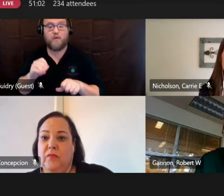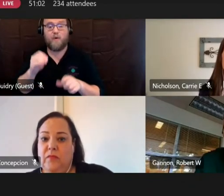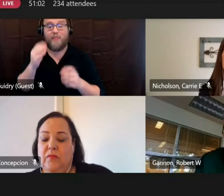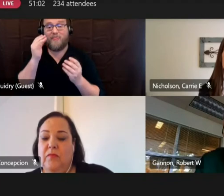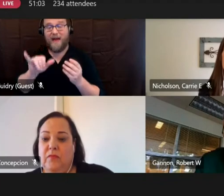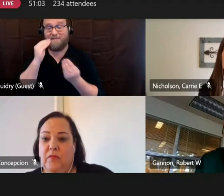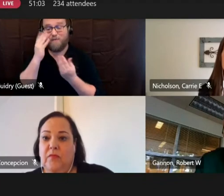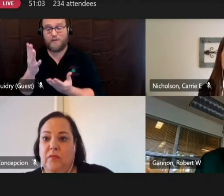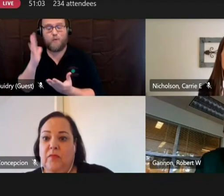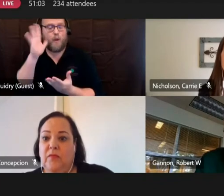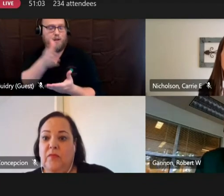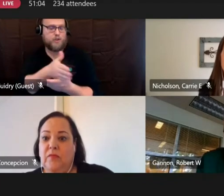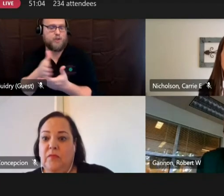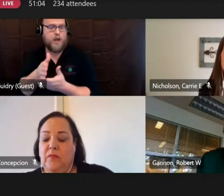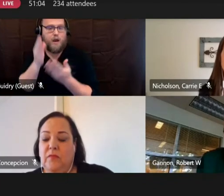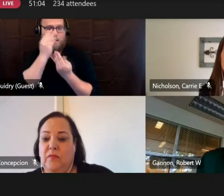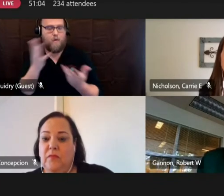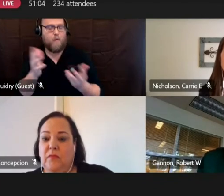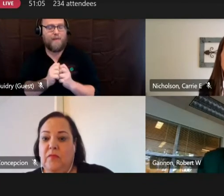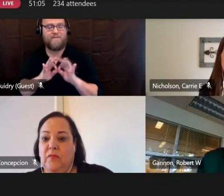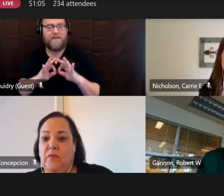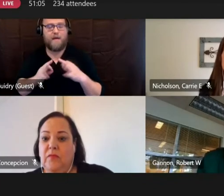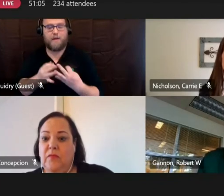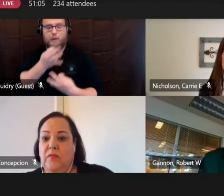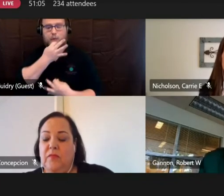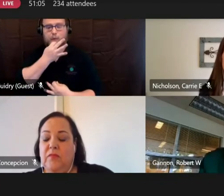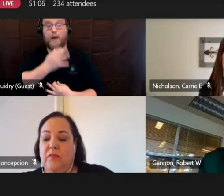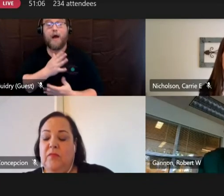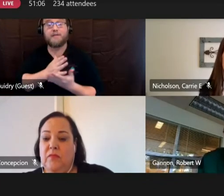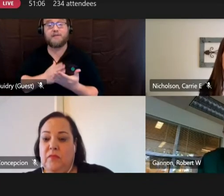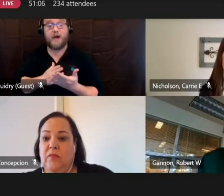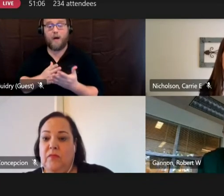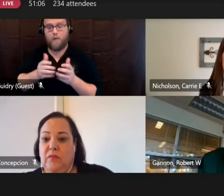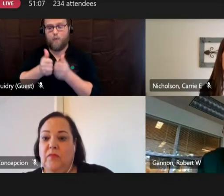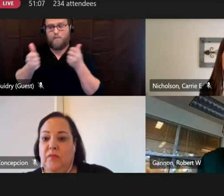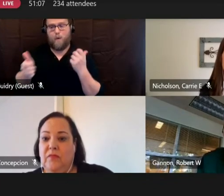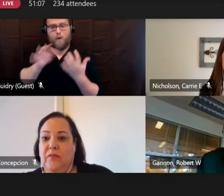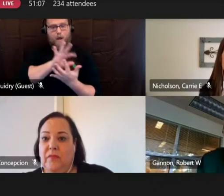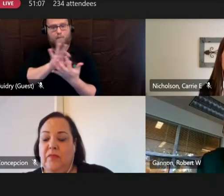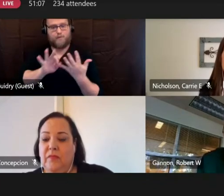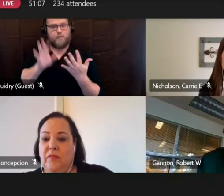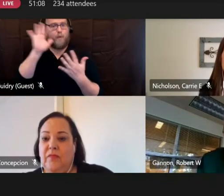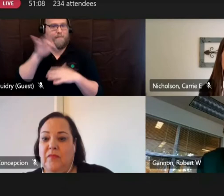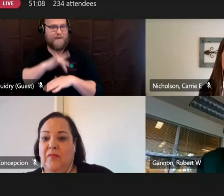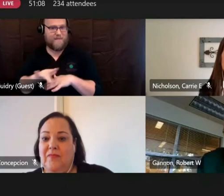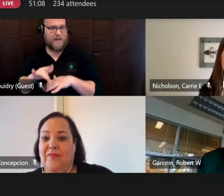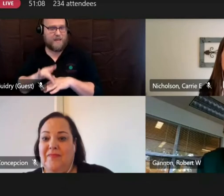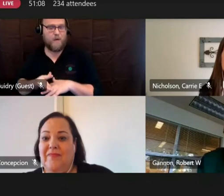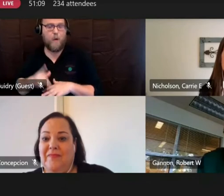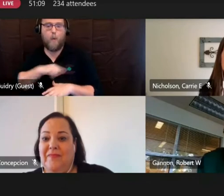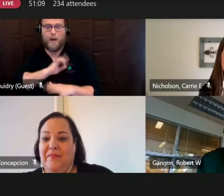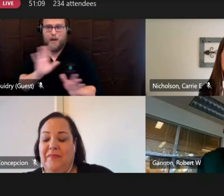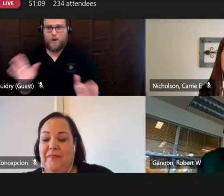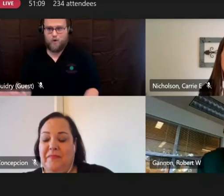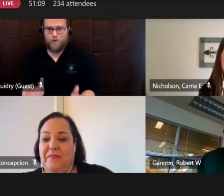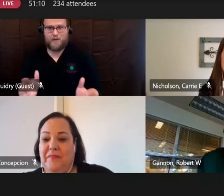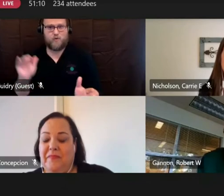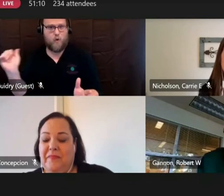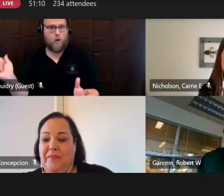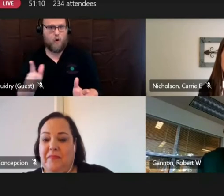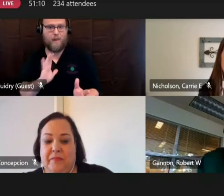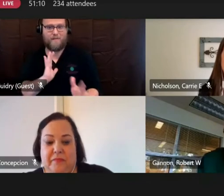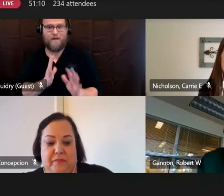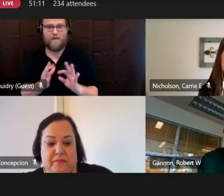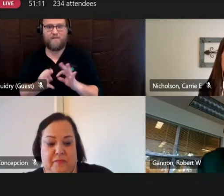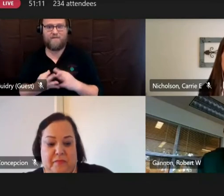of remote options that are available. And we are encouraging all of our families to return, if at all possible, to